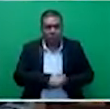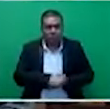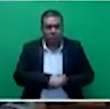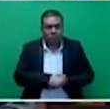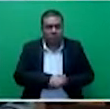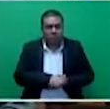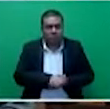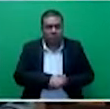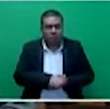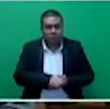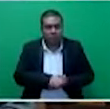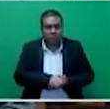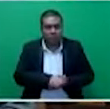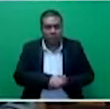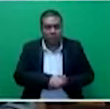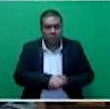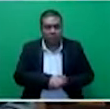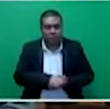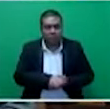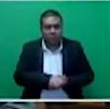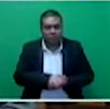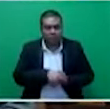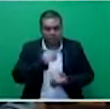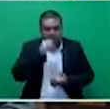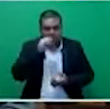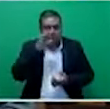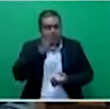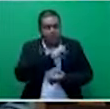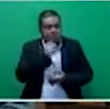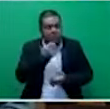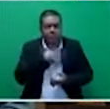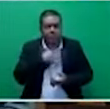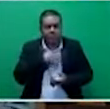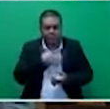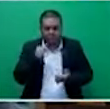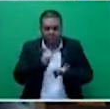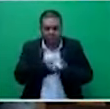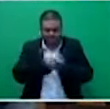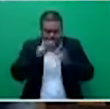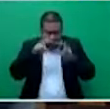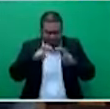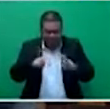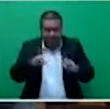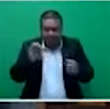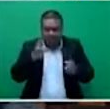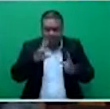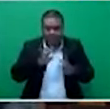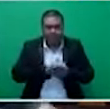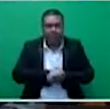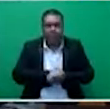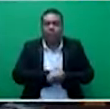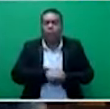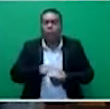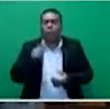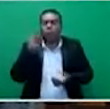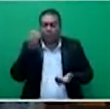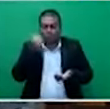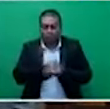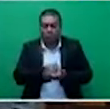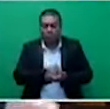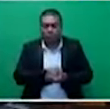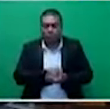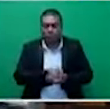factors. It has to be a lot more nuanced, a lot more sophisticated. We are sure the critics are not telling you any of this to the public, Mr. Speaker,